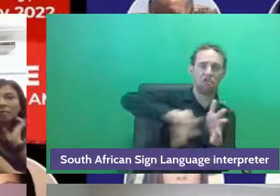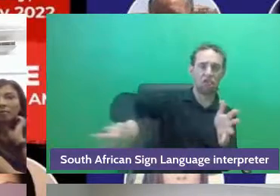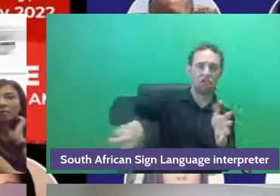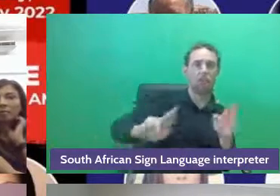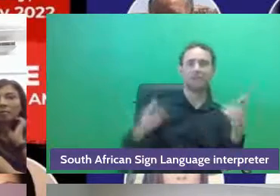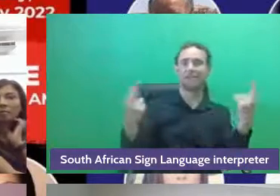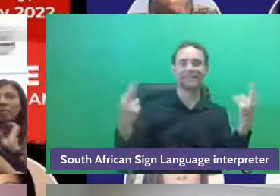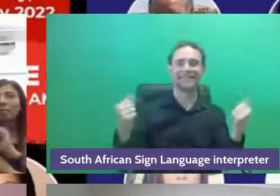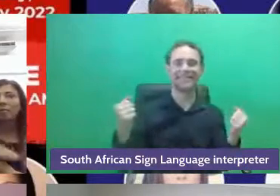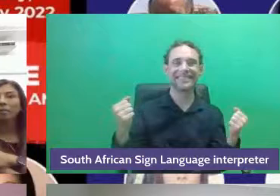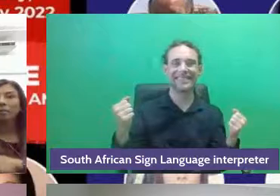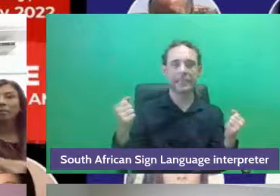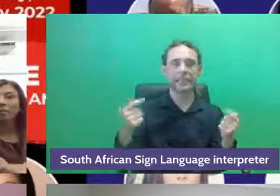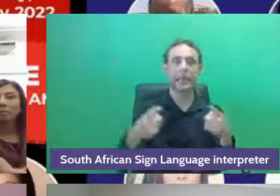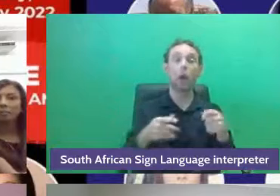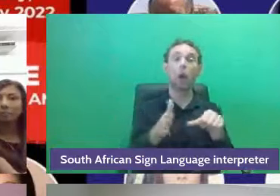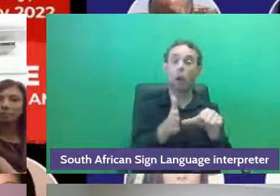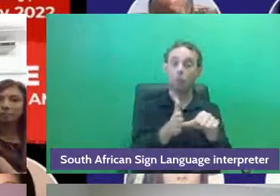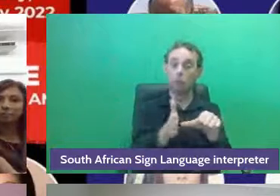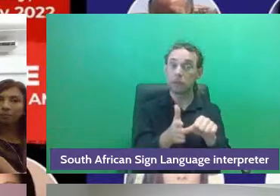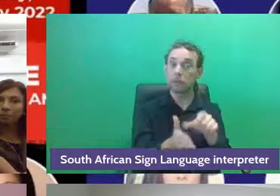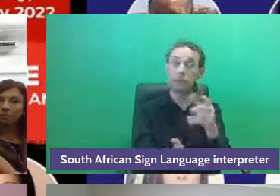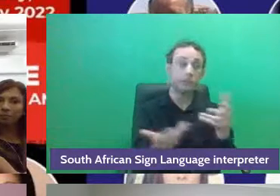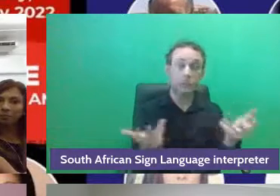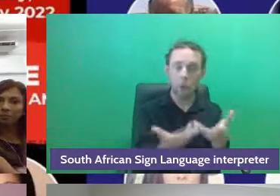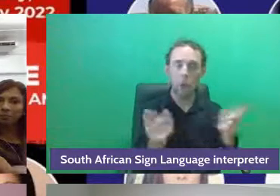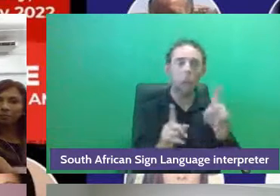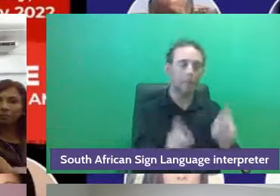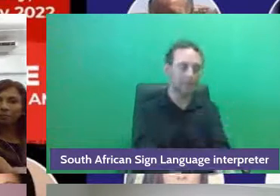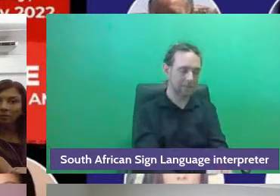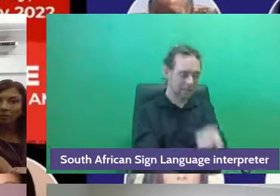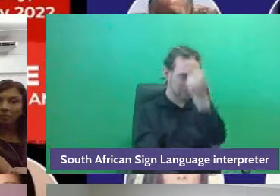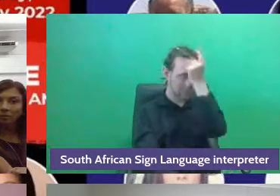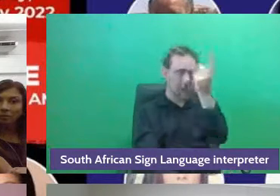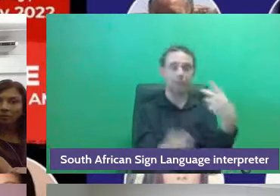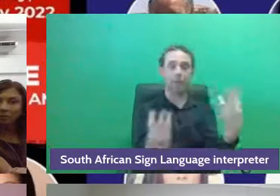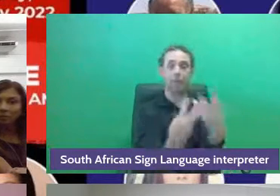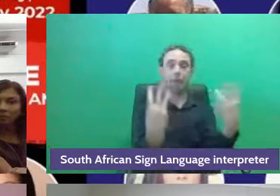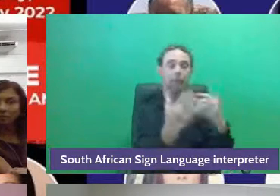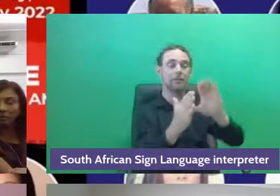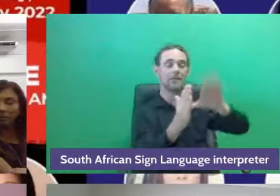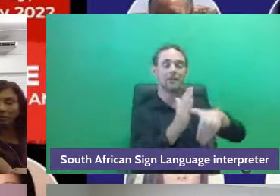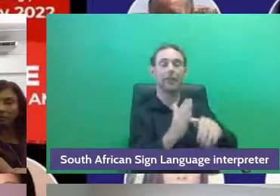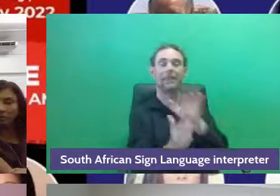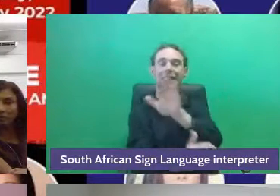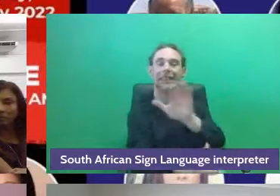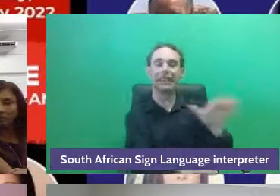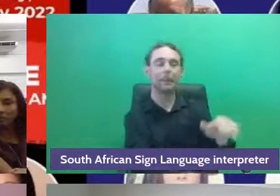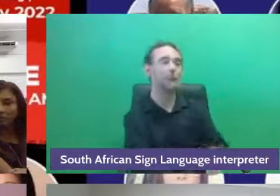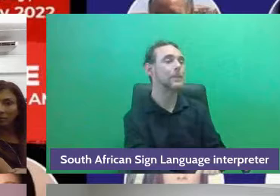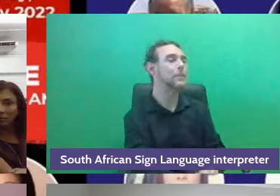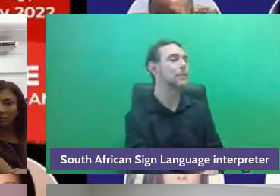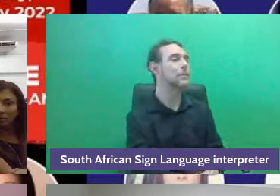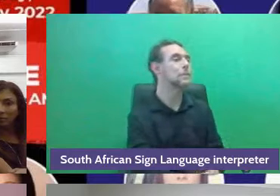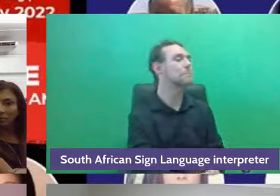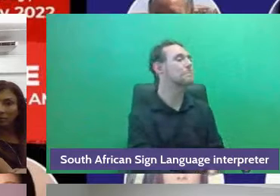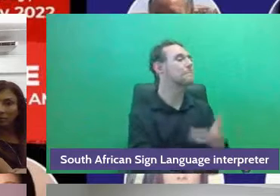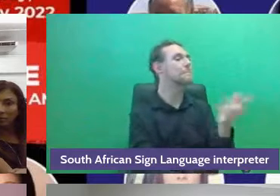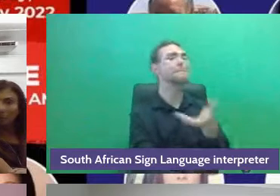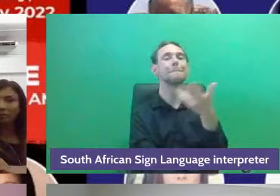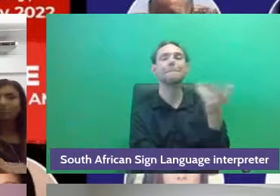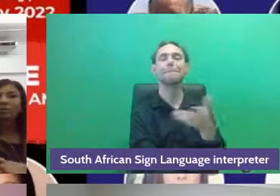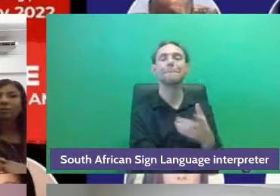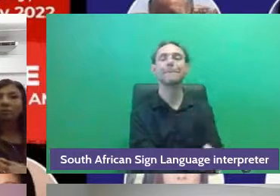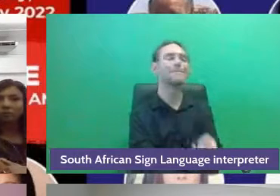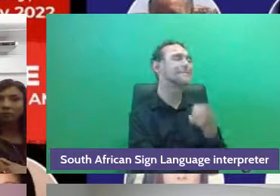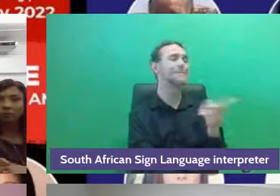is important for us to understand that people with disabilities are not just a homogeneous